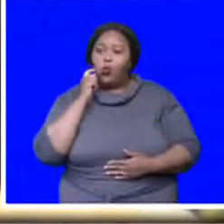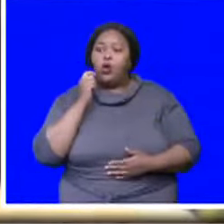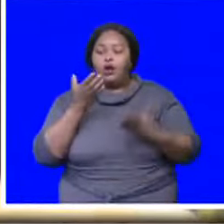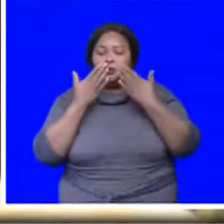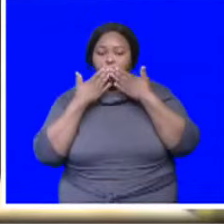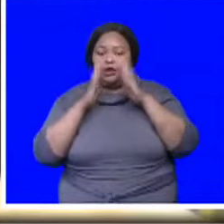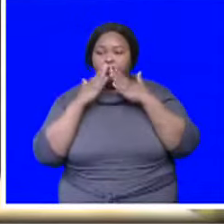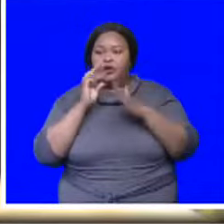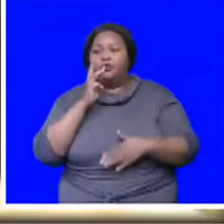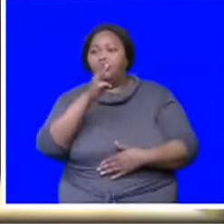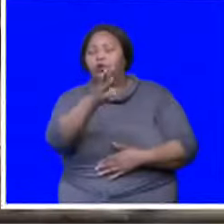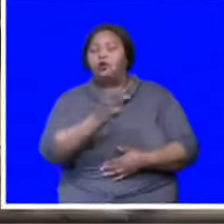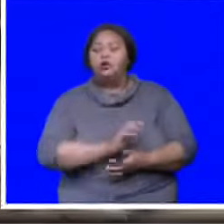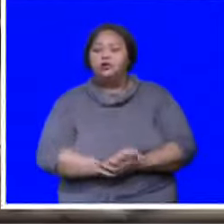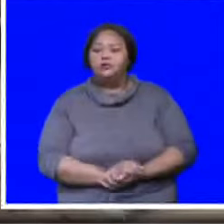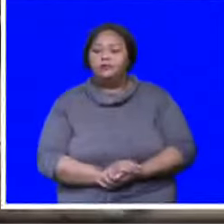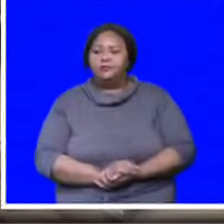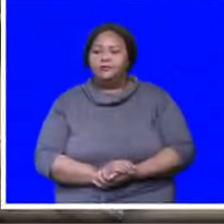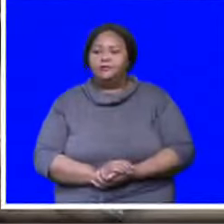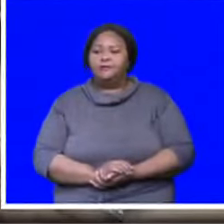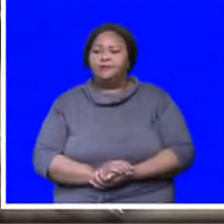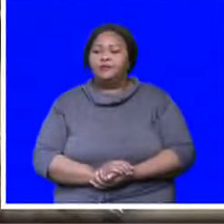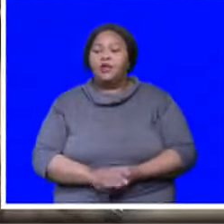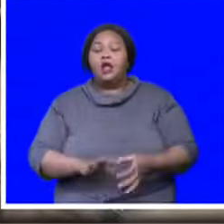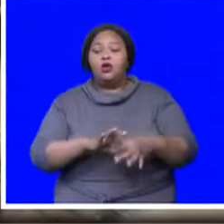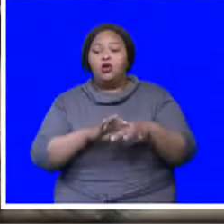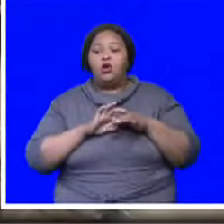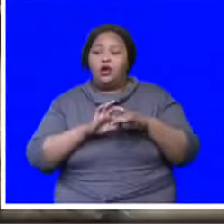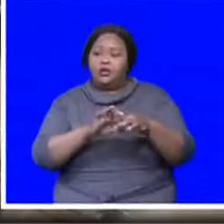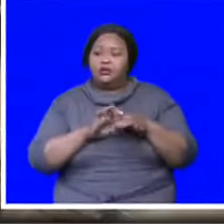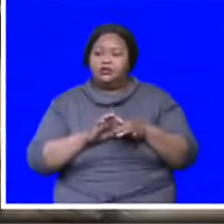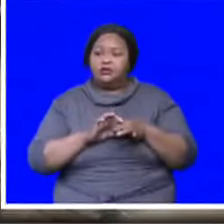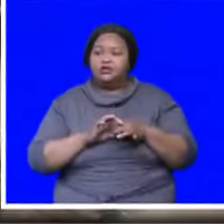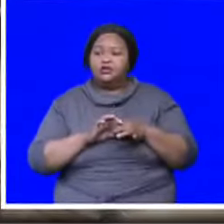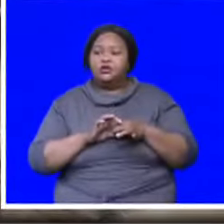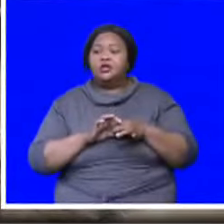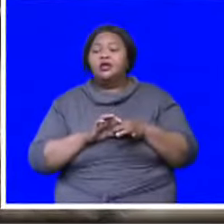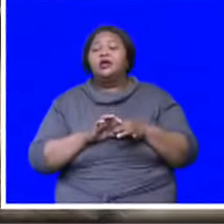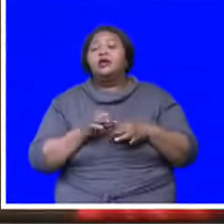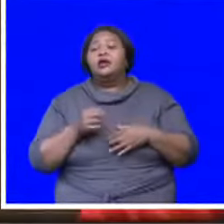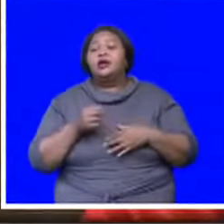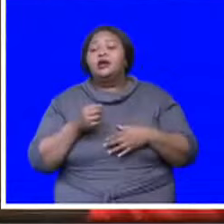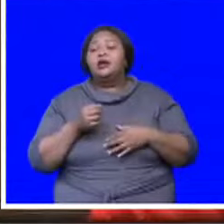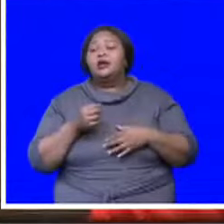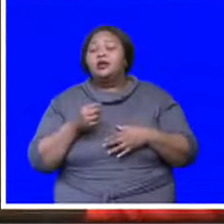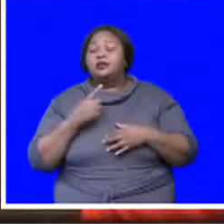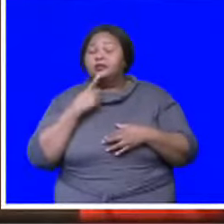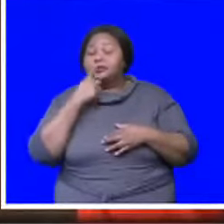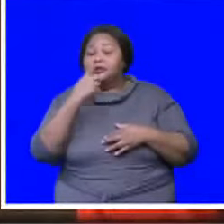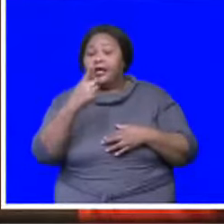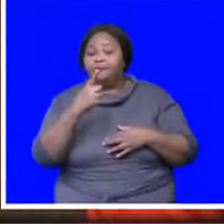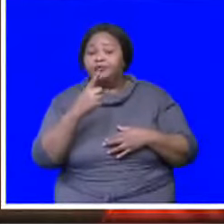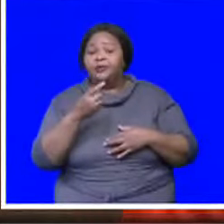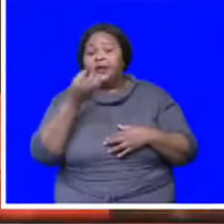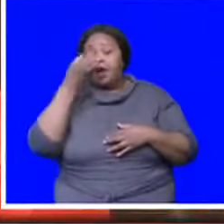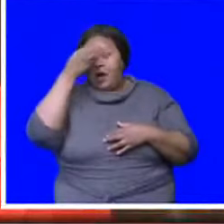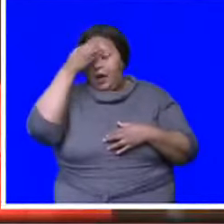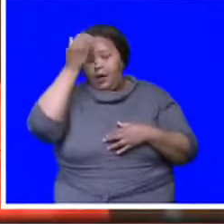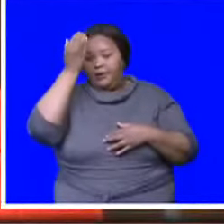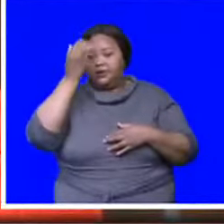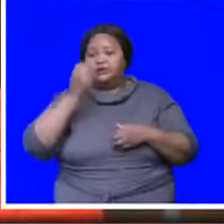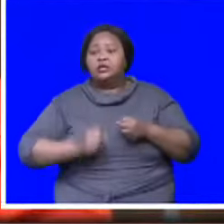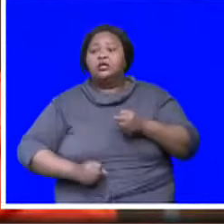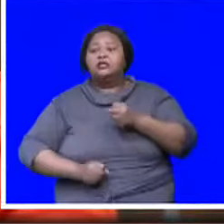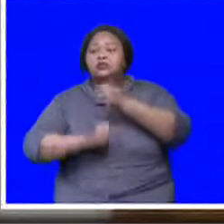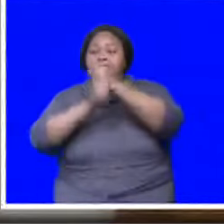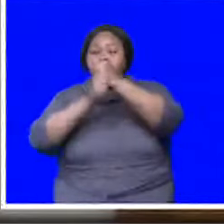Select Management Services pledges its continuous support to government. For Eswatini TV News, Nelson Dlangamandla with